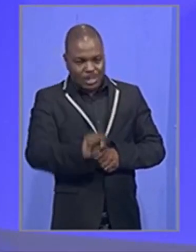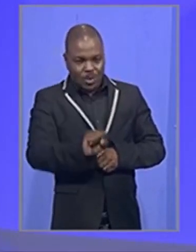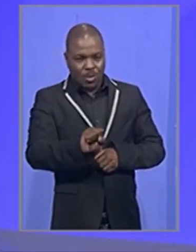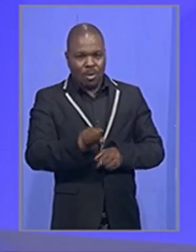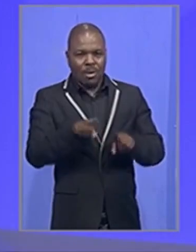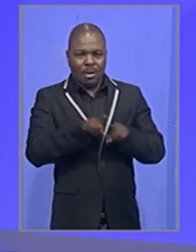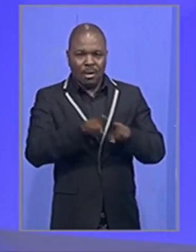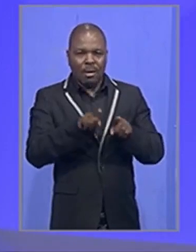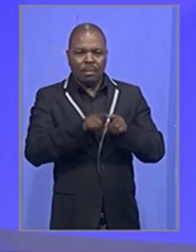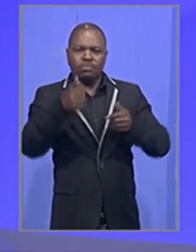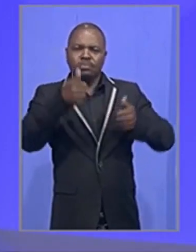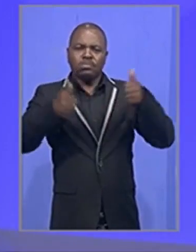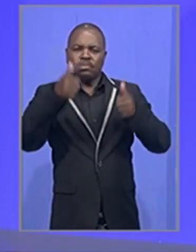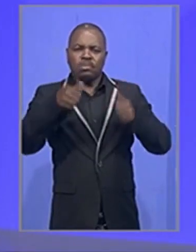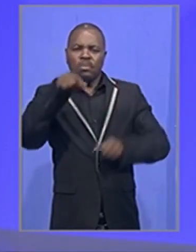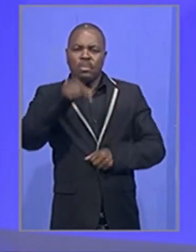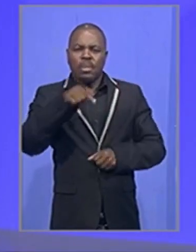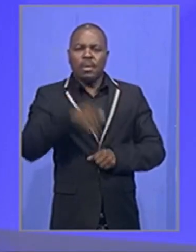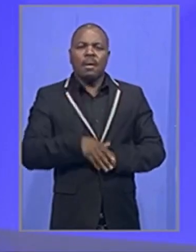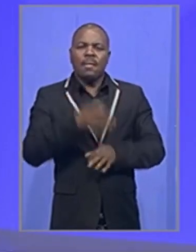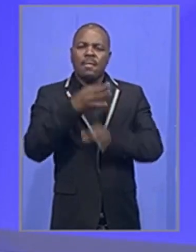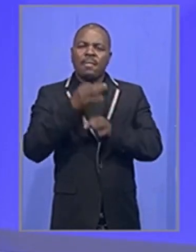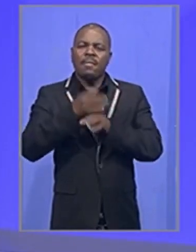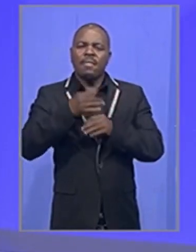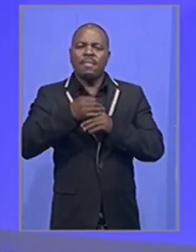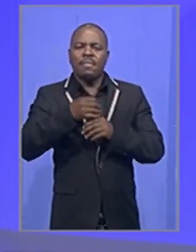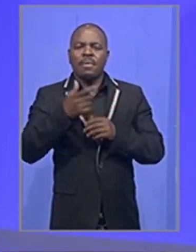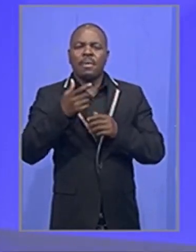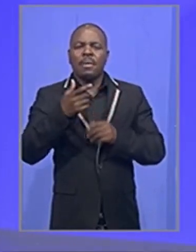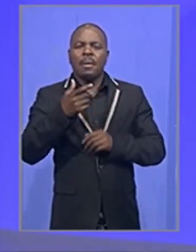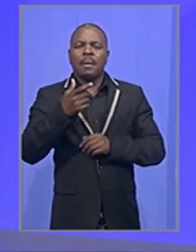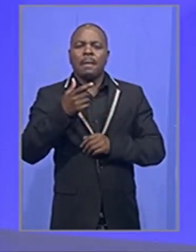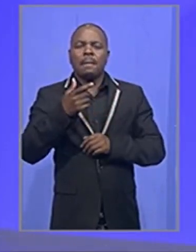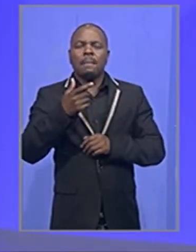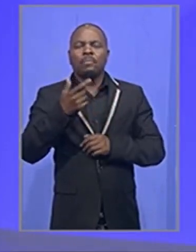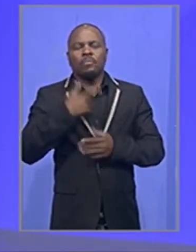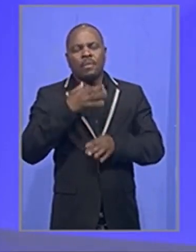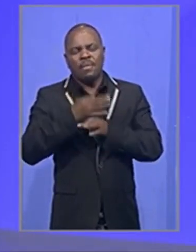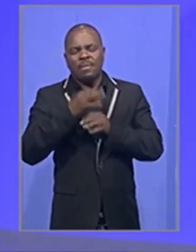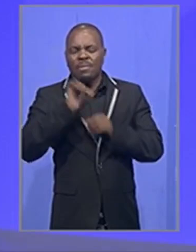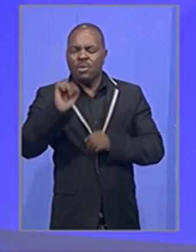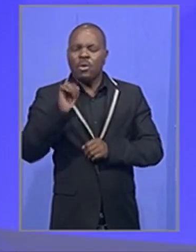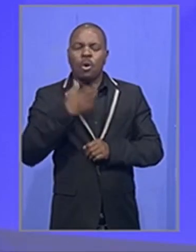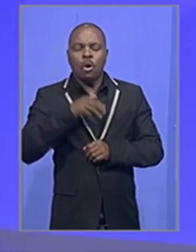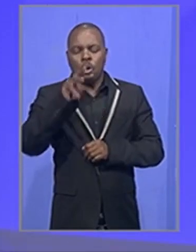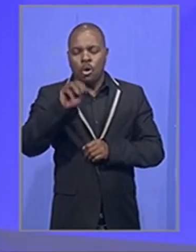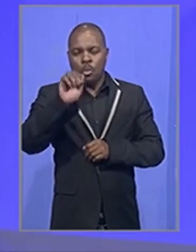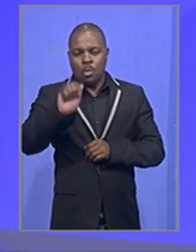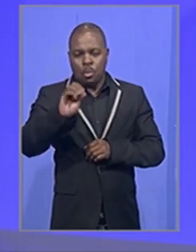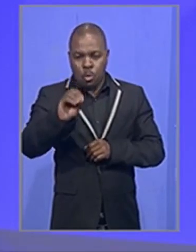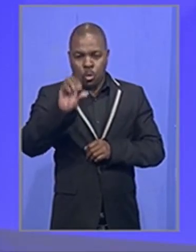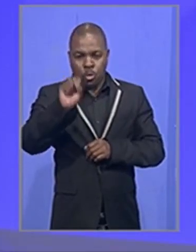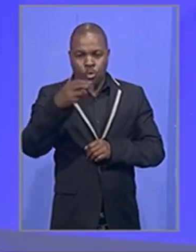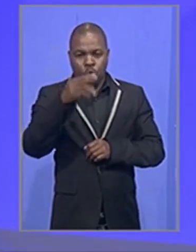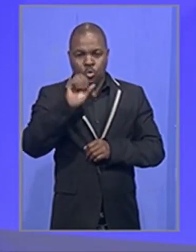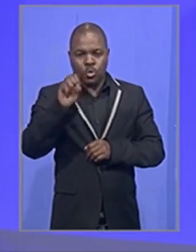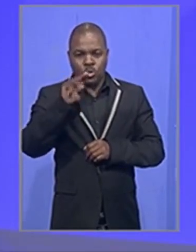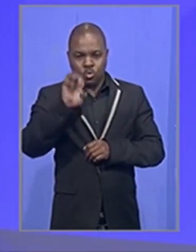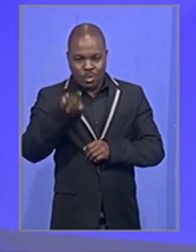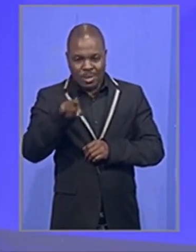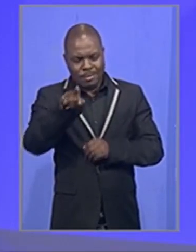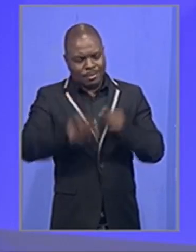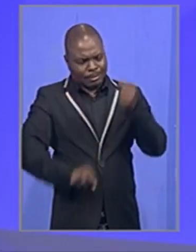bo Motlotlehi ntate wa Motlotlehi ntate moholo wa Motlotlehi bo Moshweshwe ba ne ba tsheetsa ho thewa ha